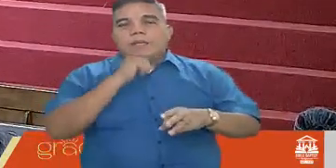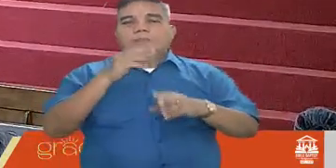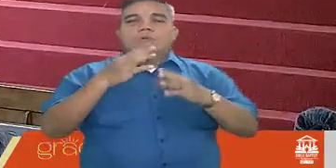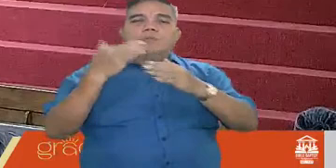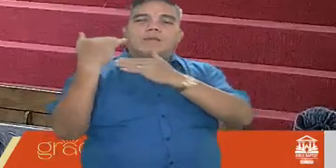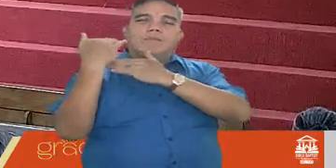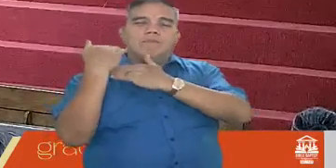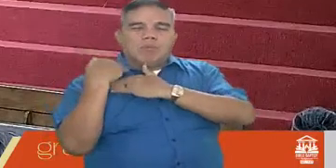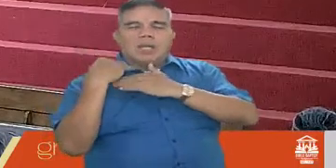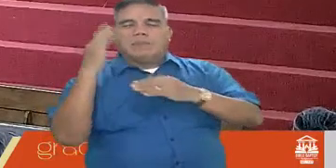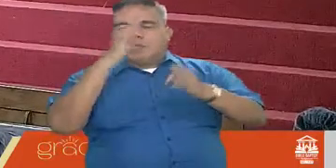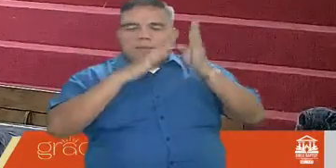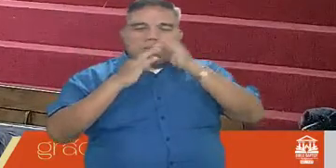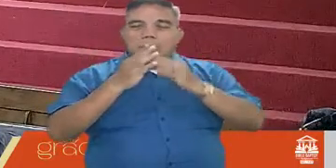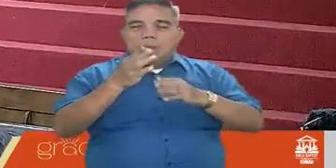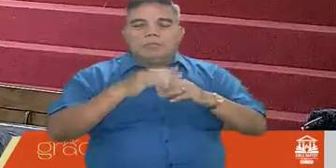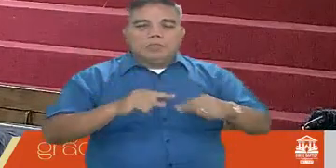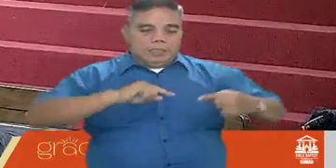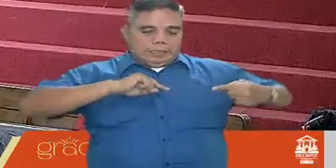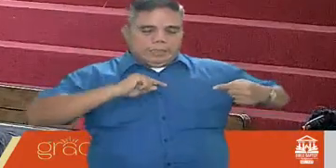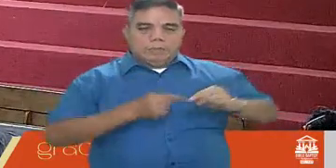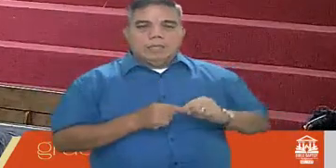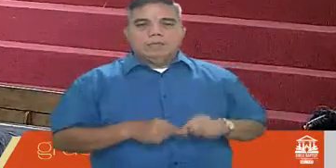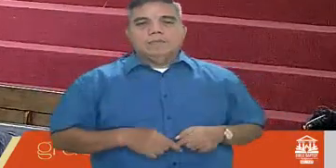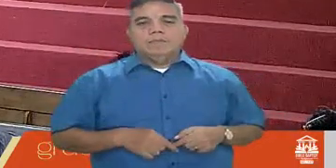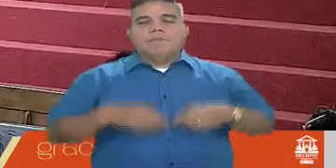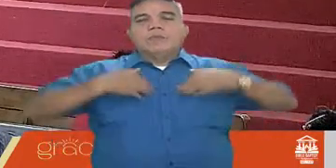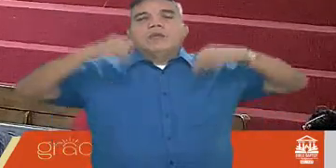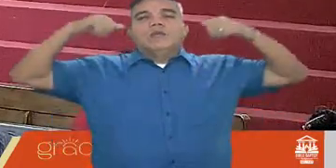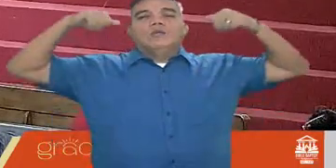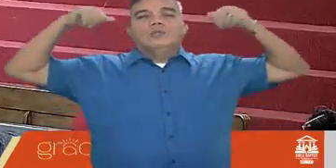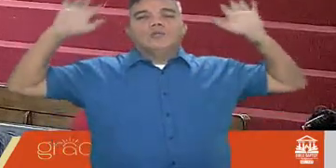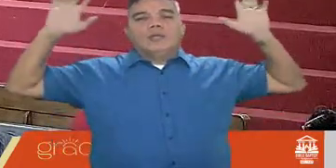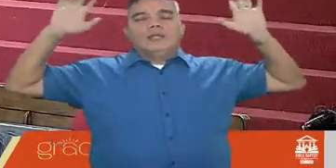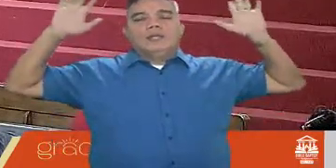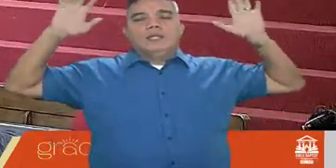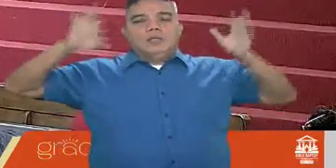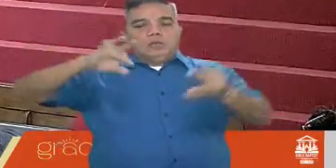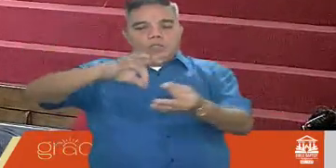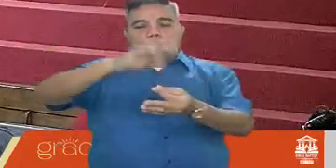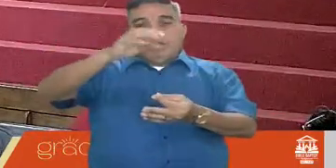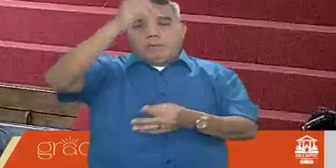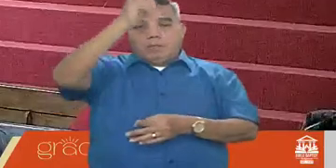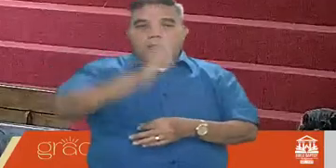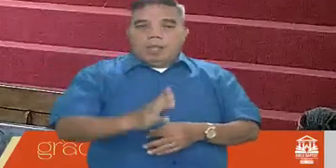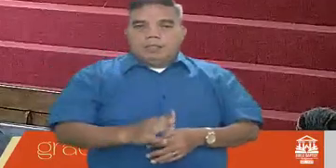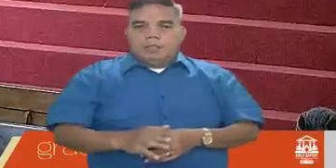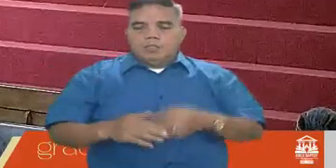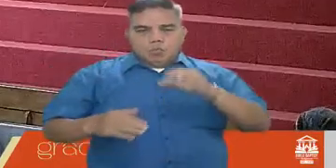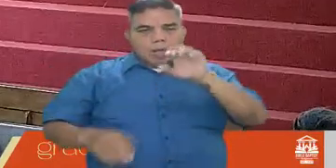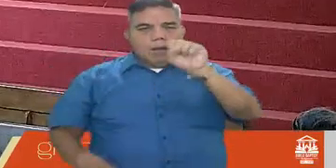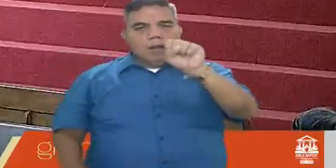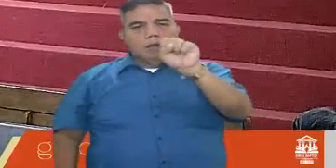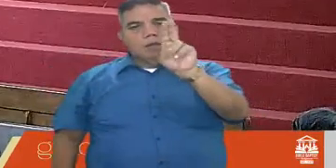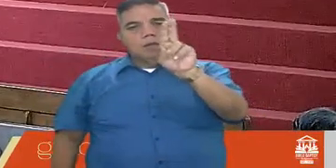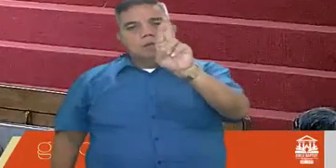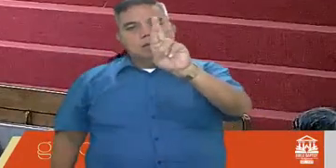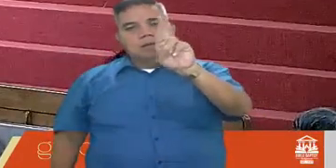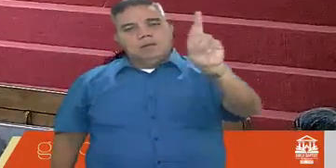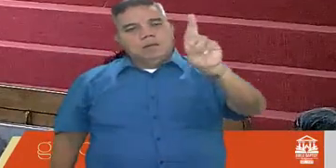ang pag-ibot, pag-uproot sa bitterness. Surrender your wounded spirit to God.